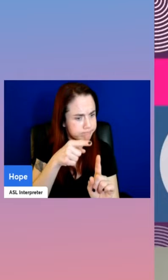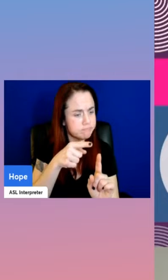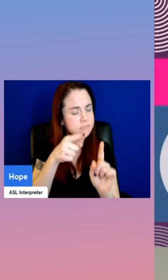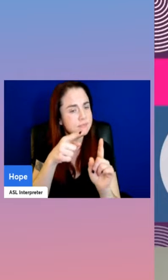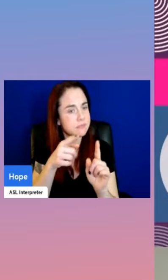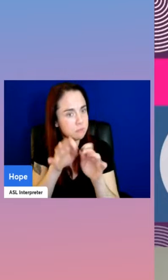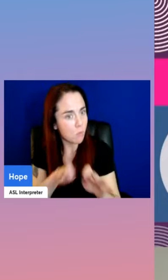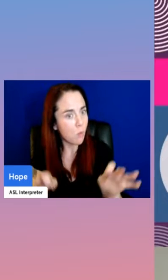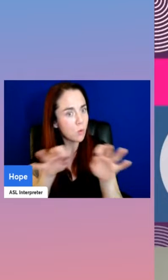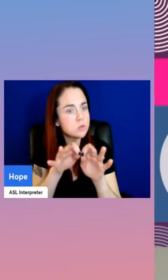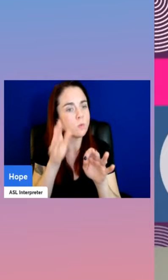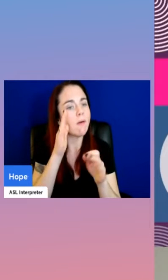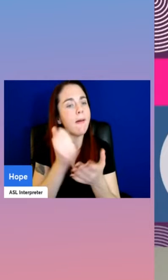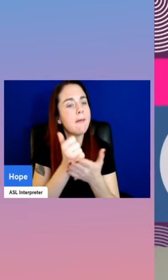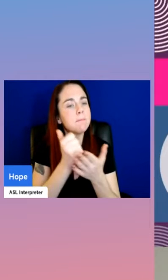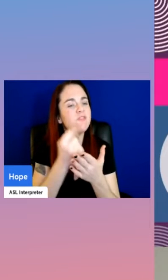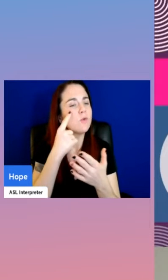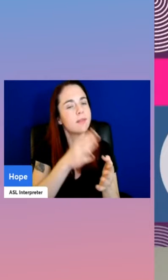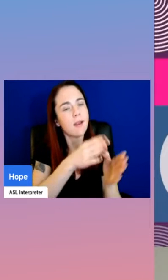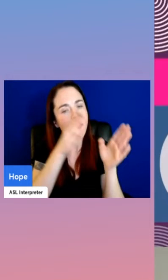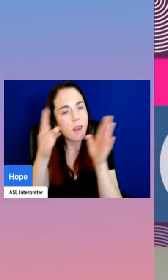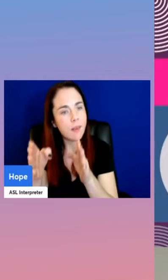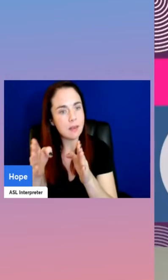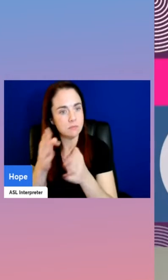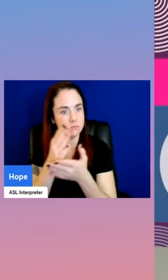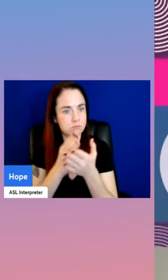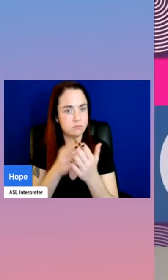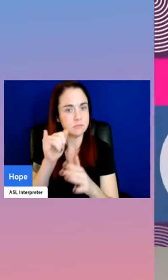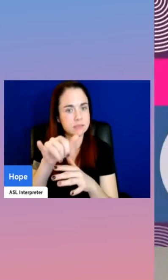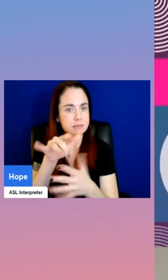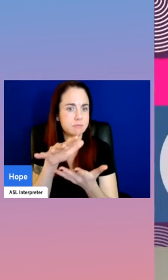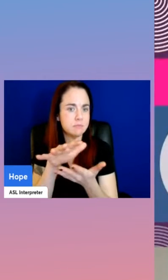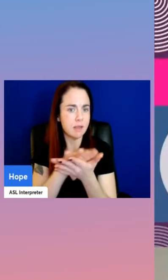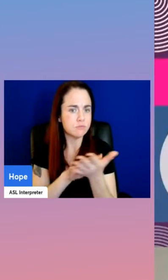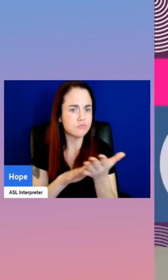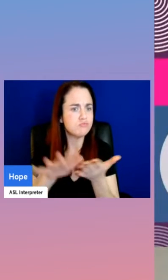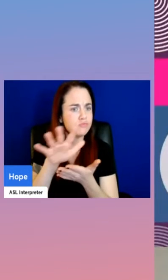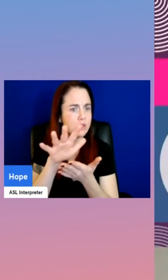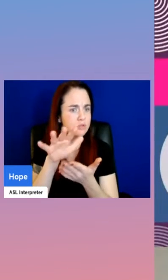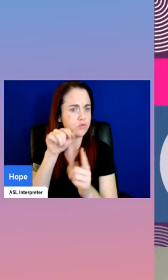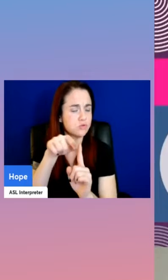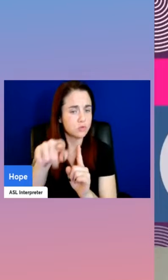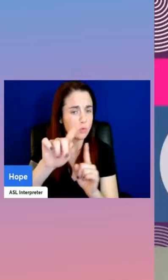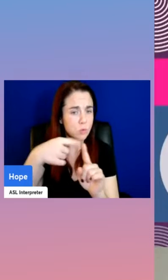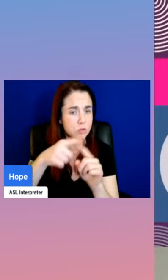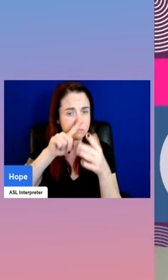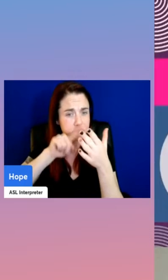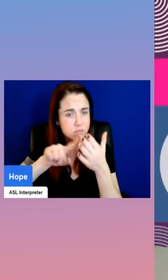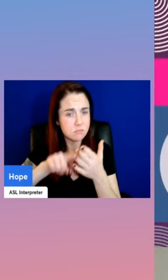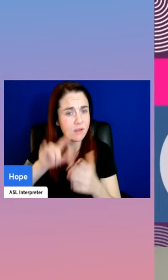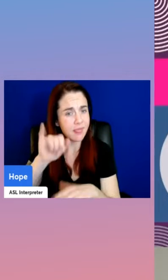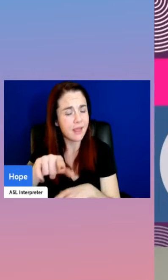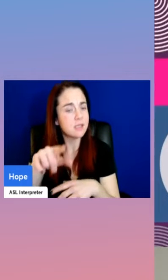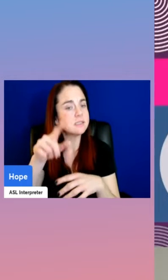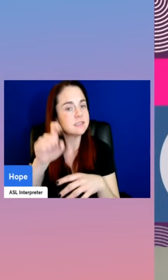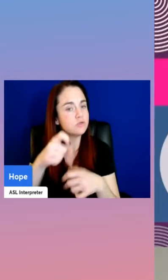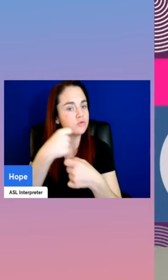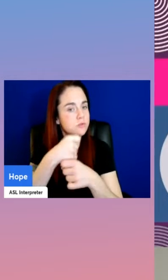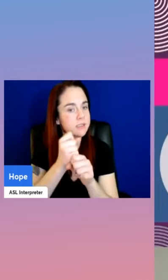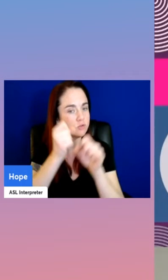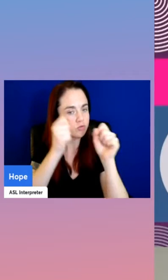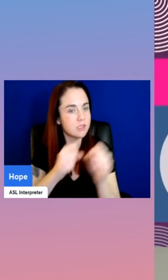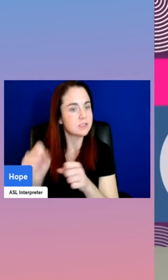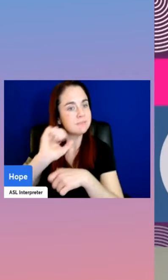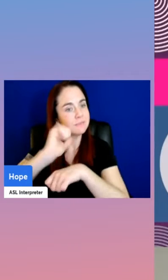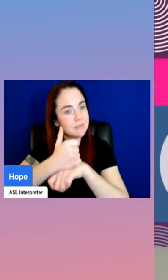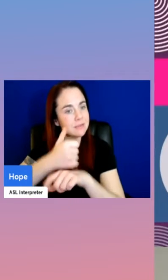go into the next phase, which is abstraction. When you look into abstraction, you'll then look into creating the strategies based on the